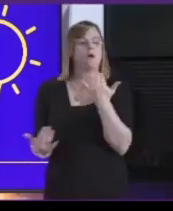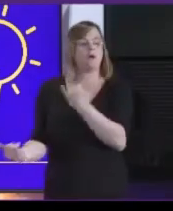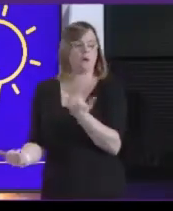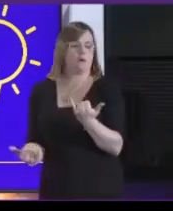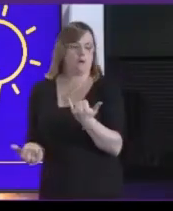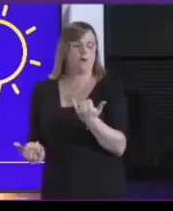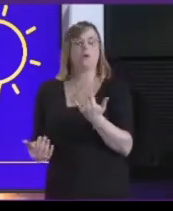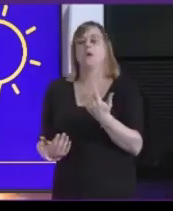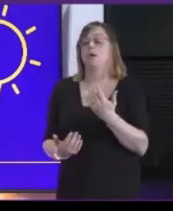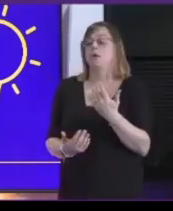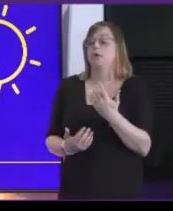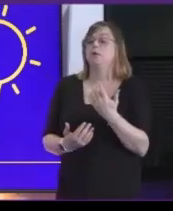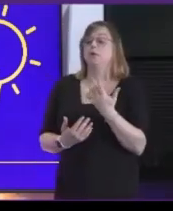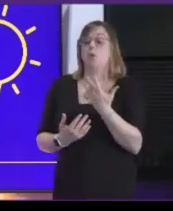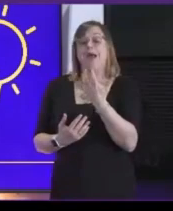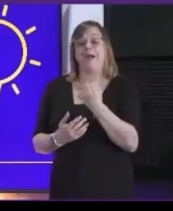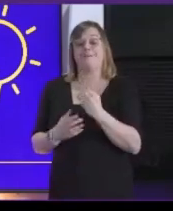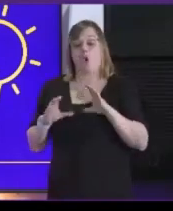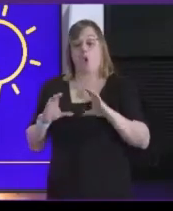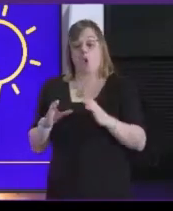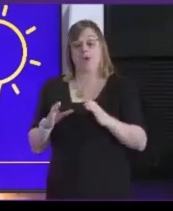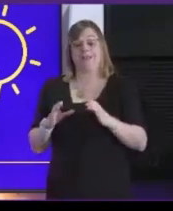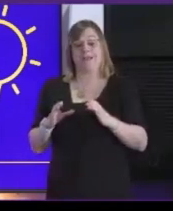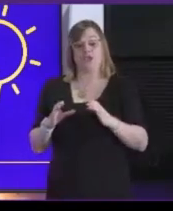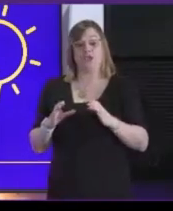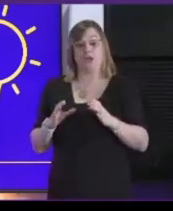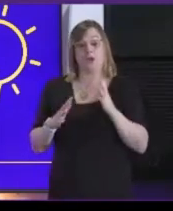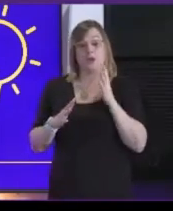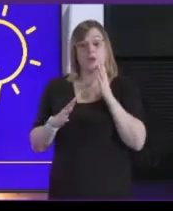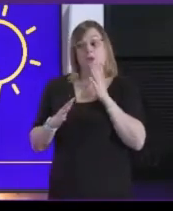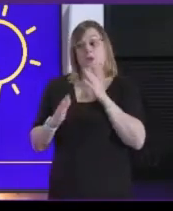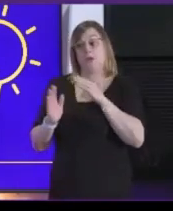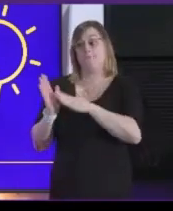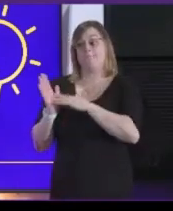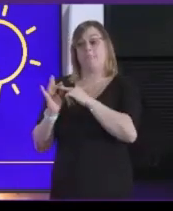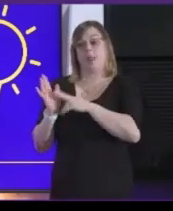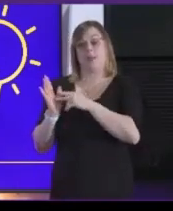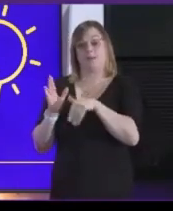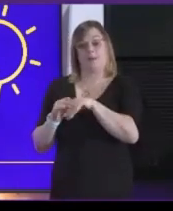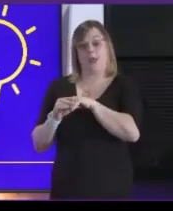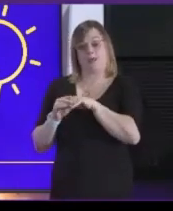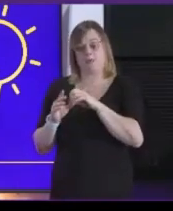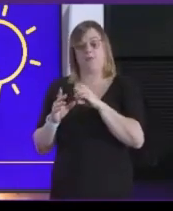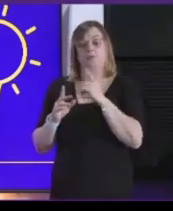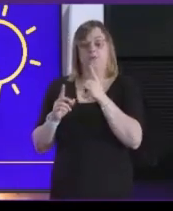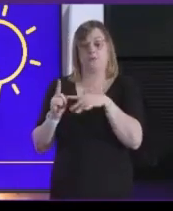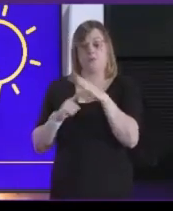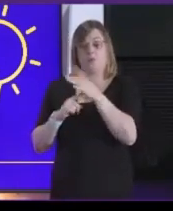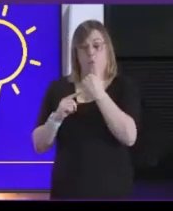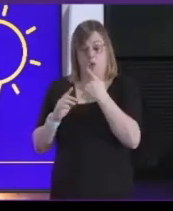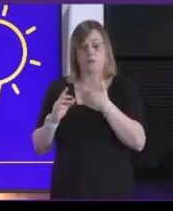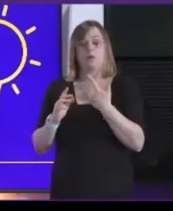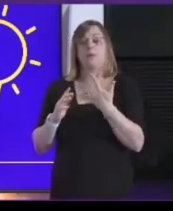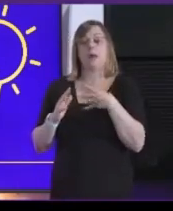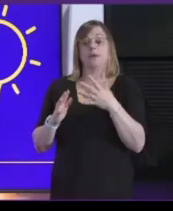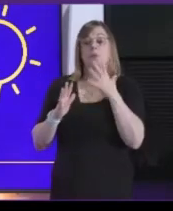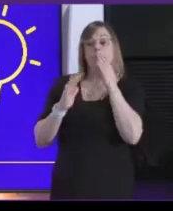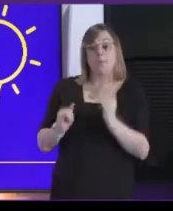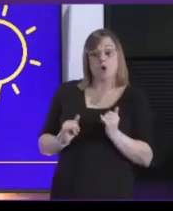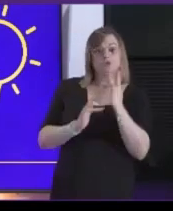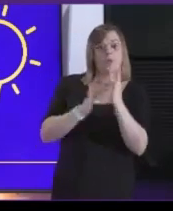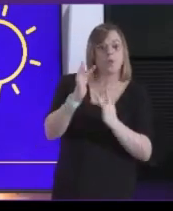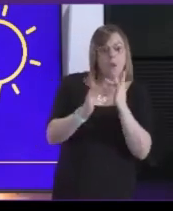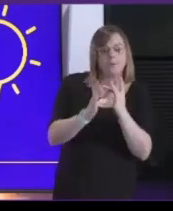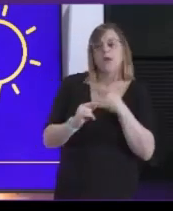So there is an organizing agency. Malin is heading one of them, but an agency at national level that are monitoring the websites and